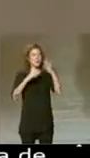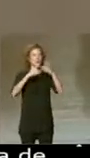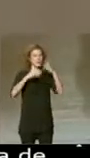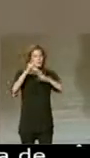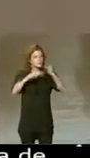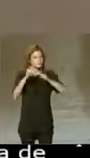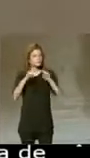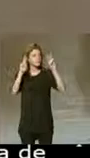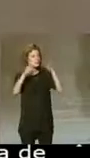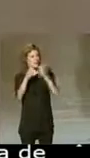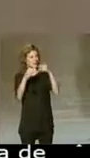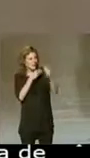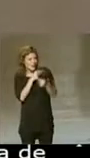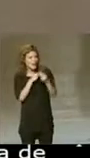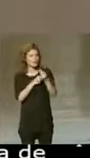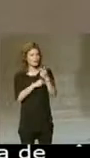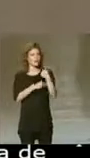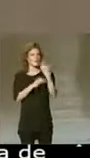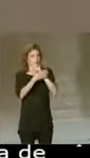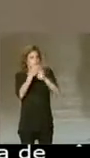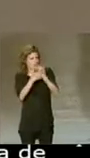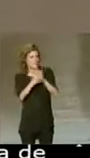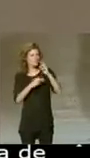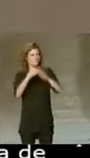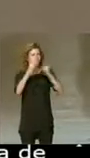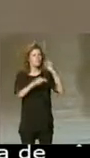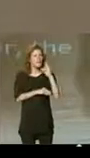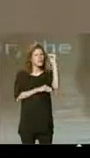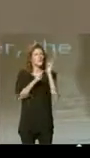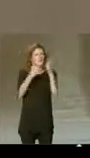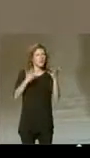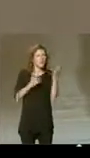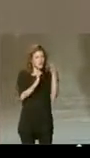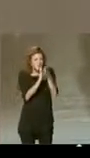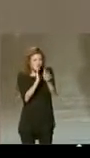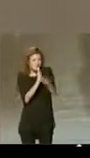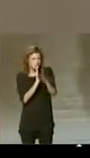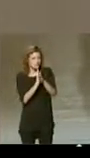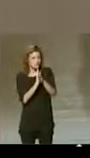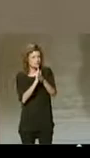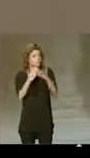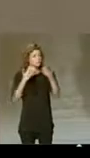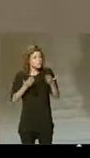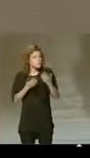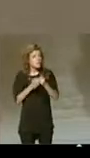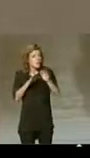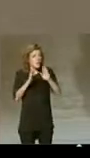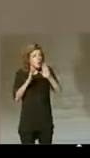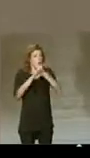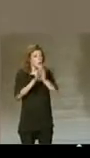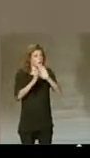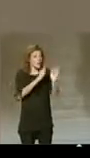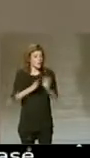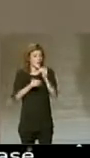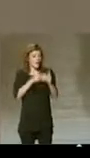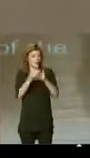floods. Then you decide the materials, the width, and the length of the house. That is the explosion, but that is